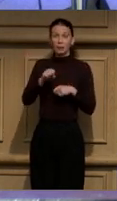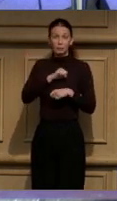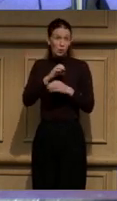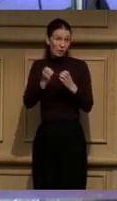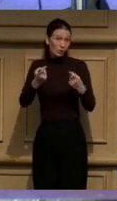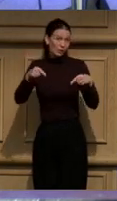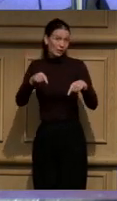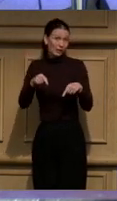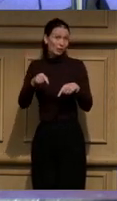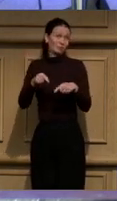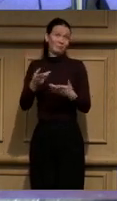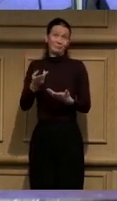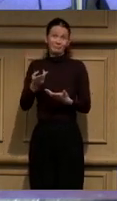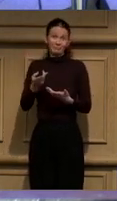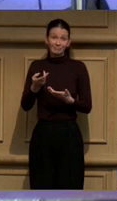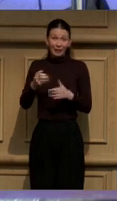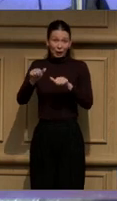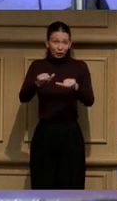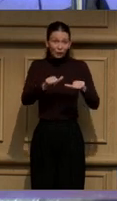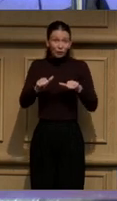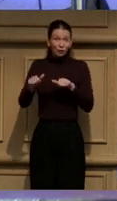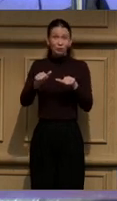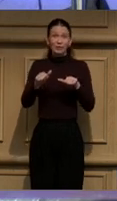can attest to the various sort of lanes that we all are